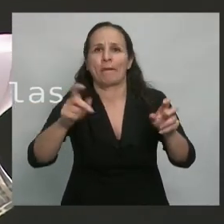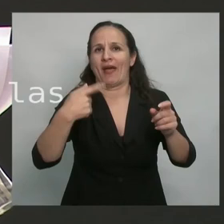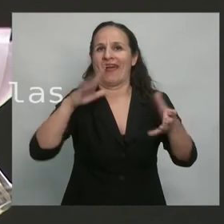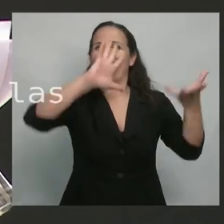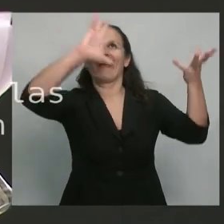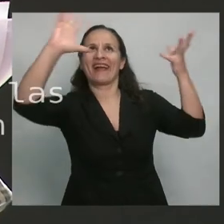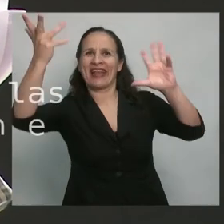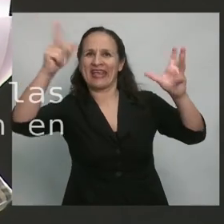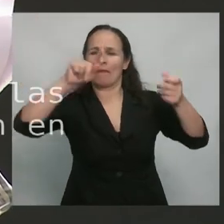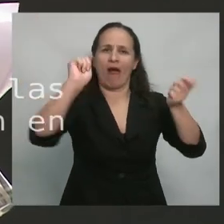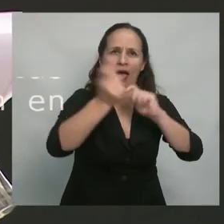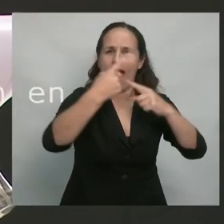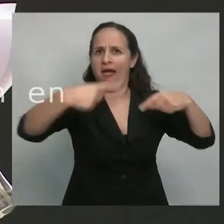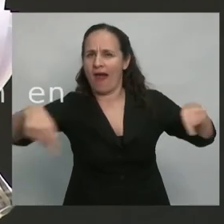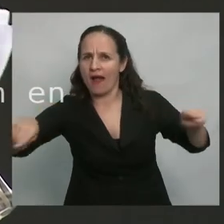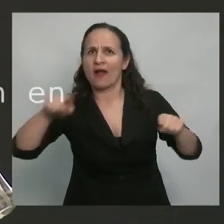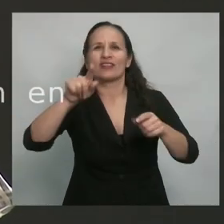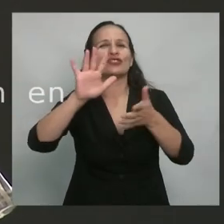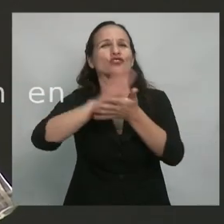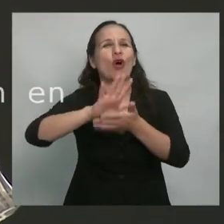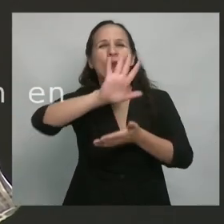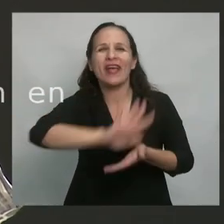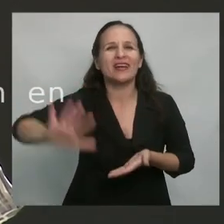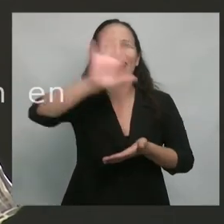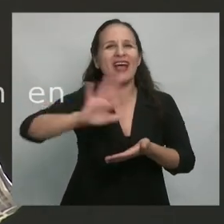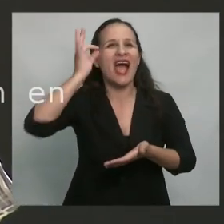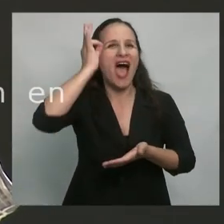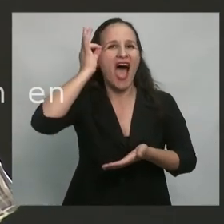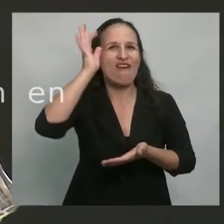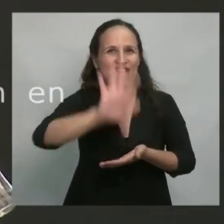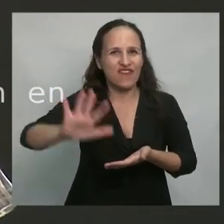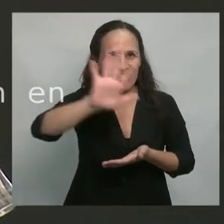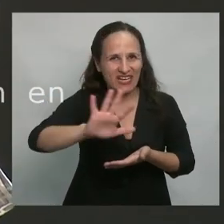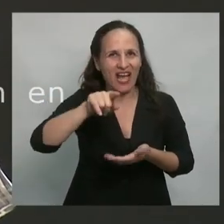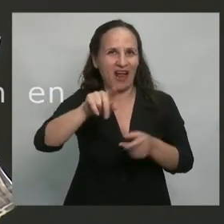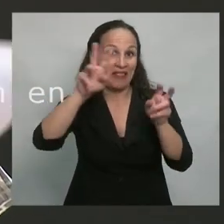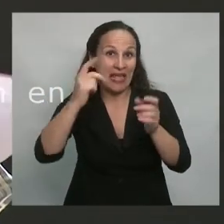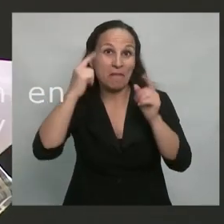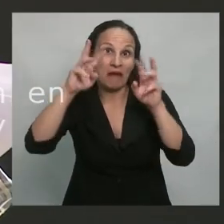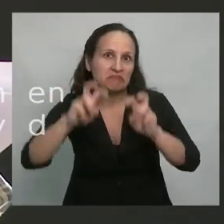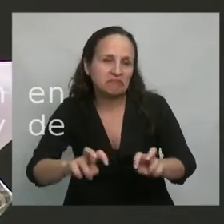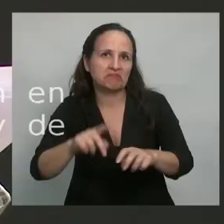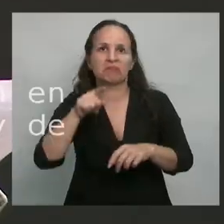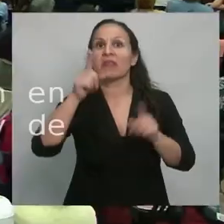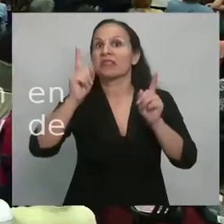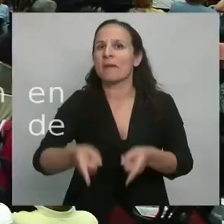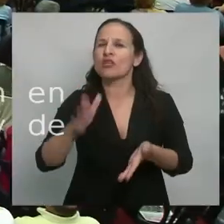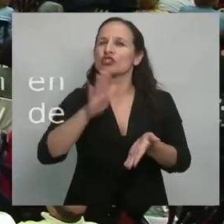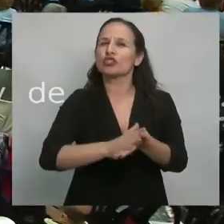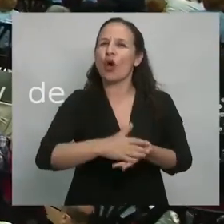the relationship between gender and sexual identities and conditions of war and